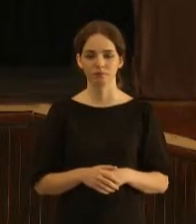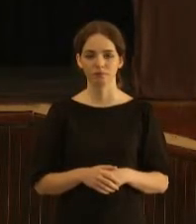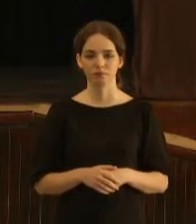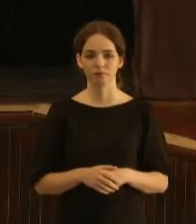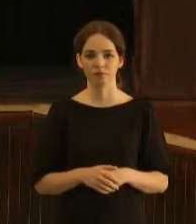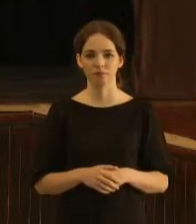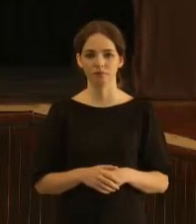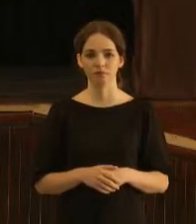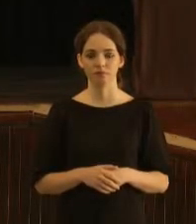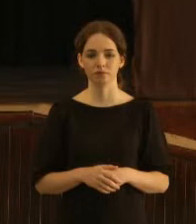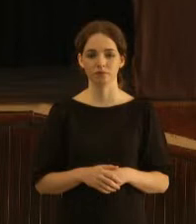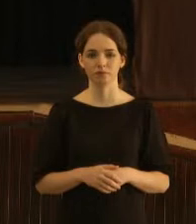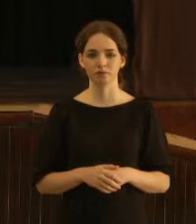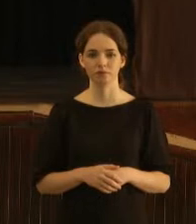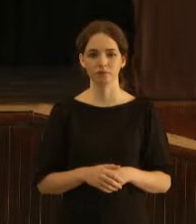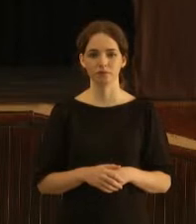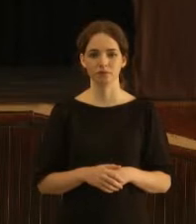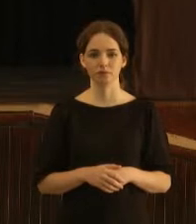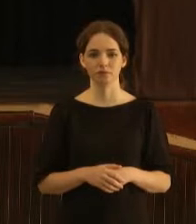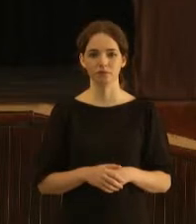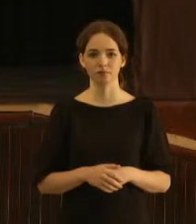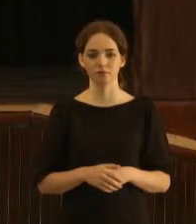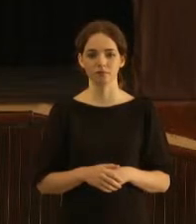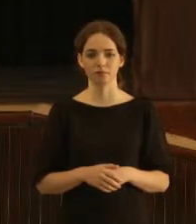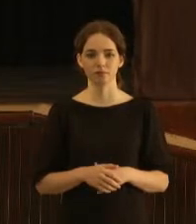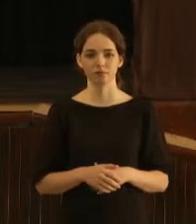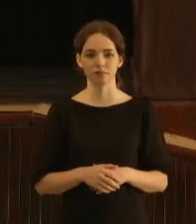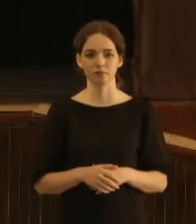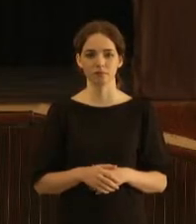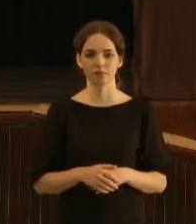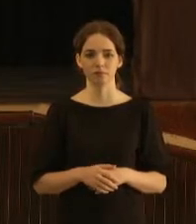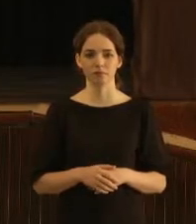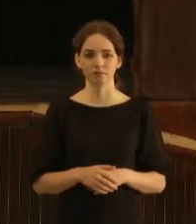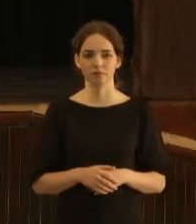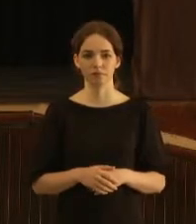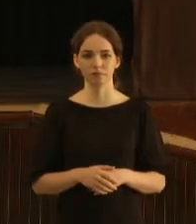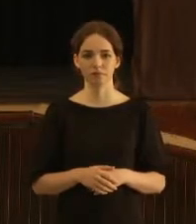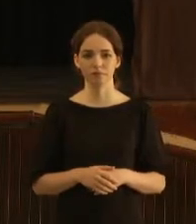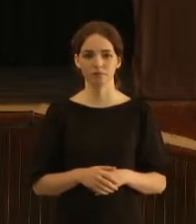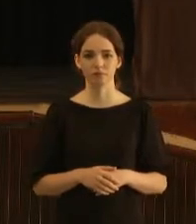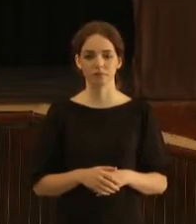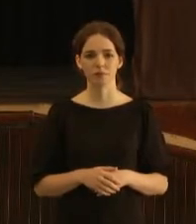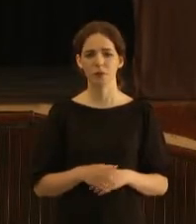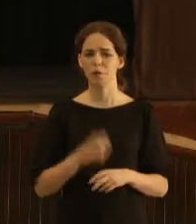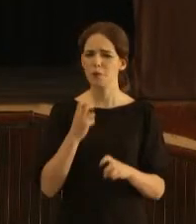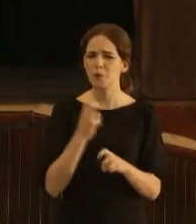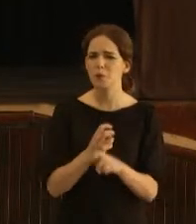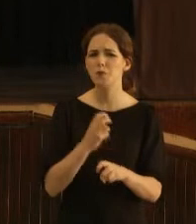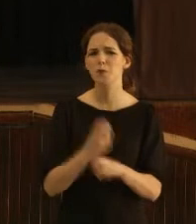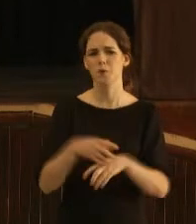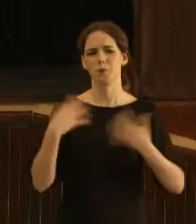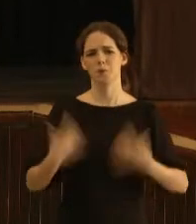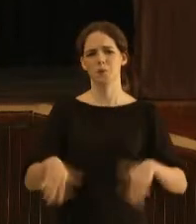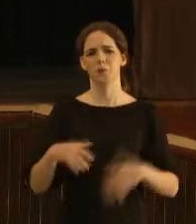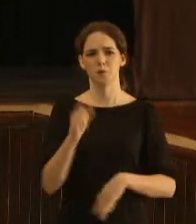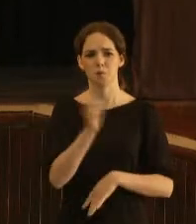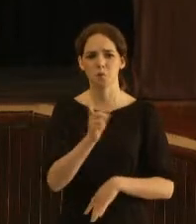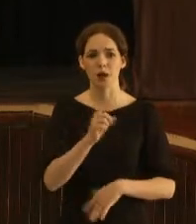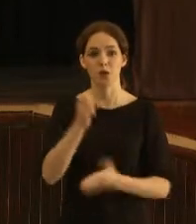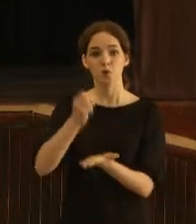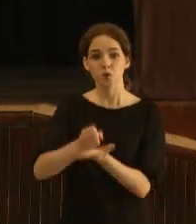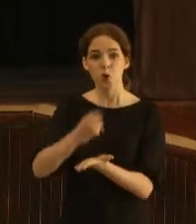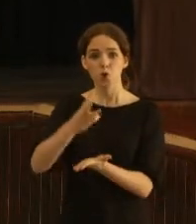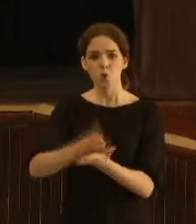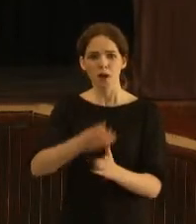Ons kon net nie, kom dat ons papiere invul en There was dat much difficulties with different social workers.